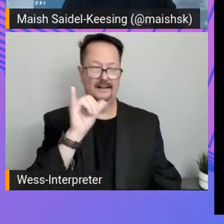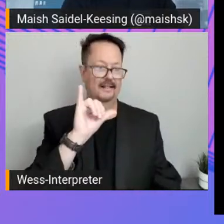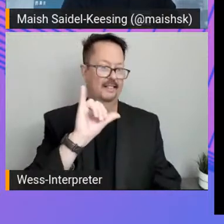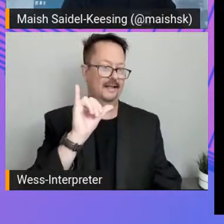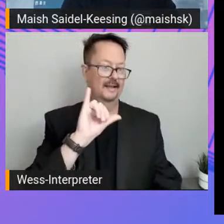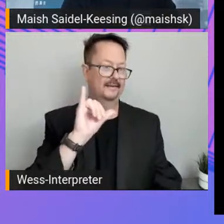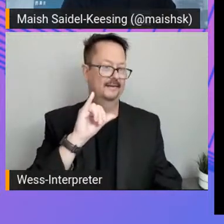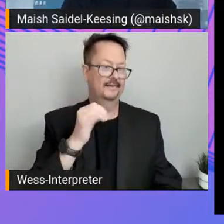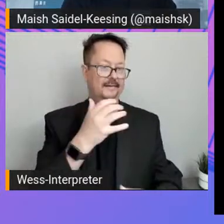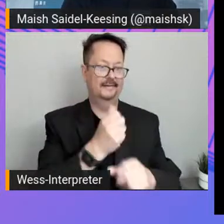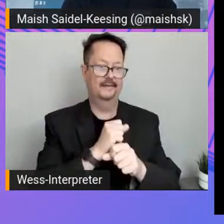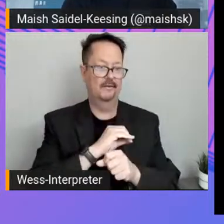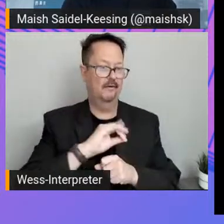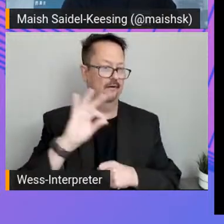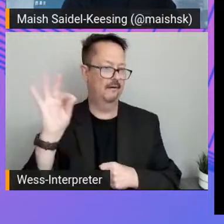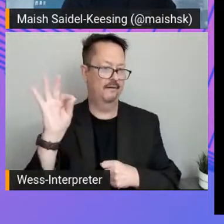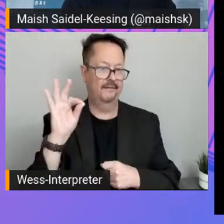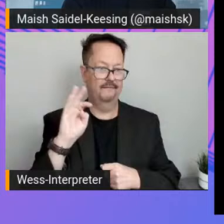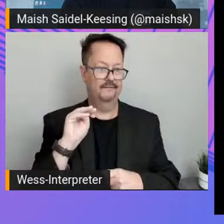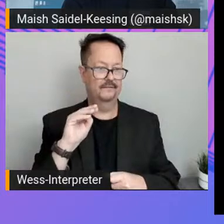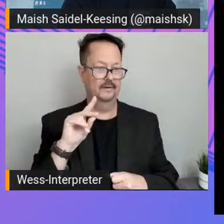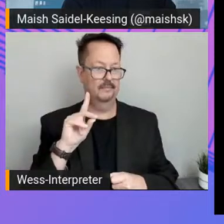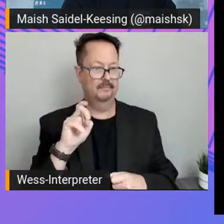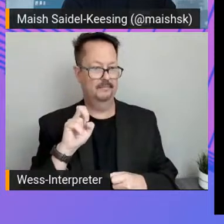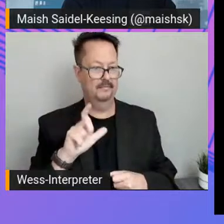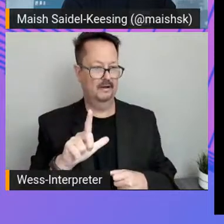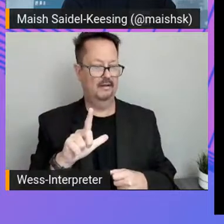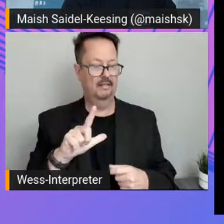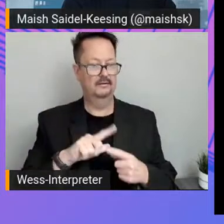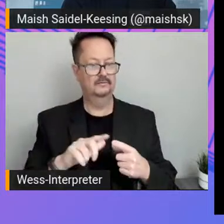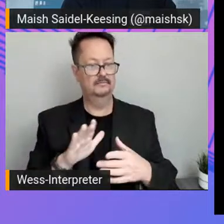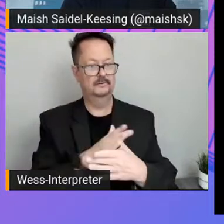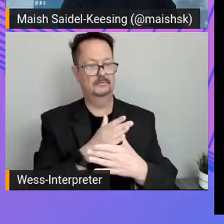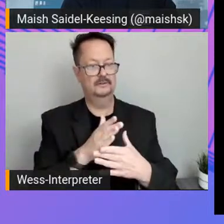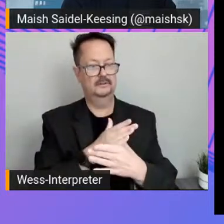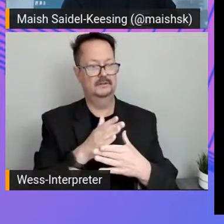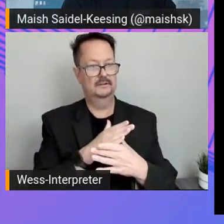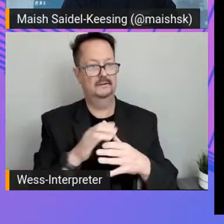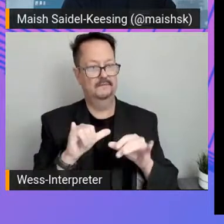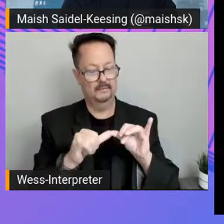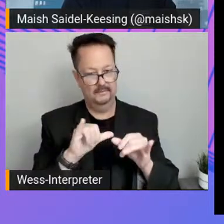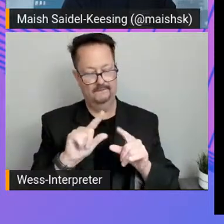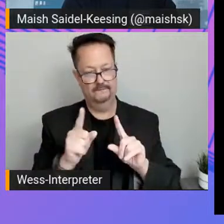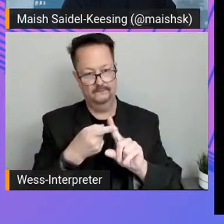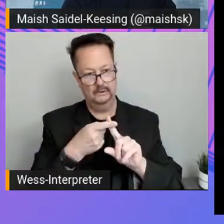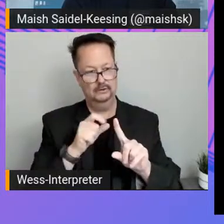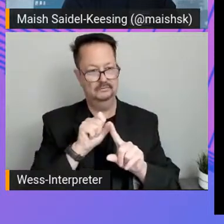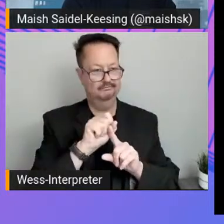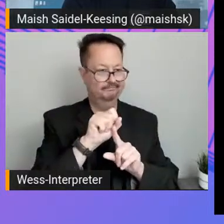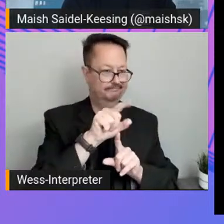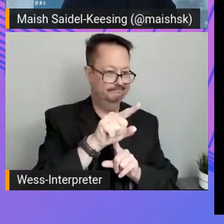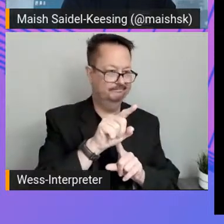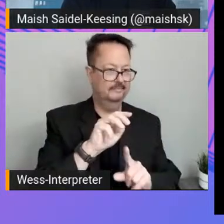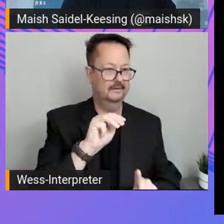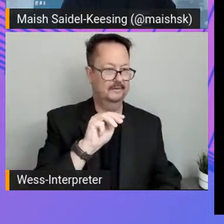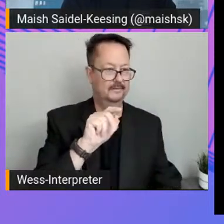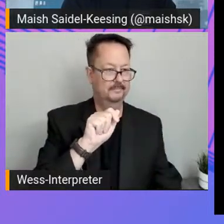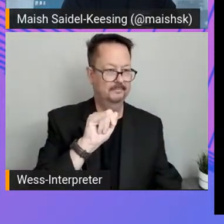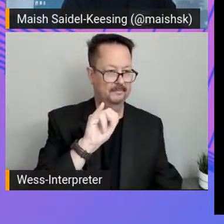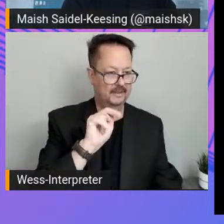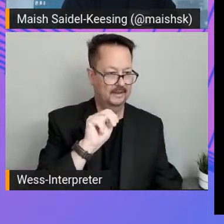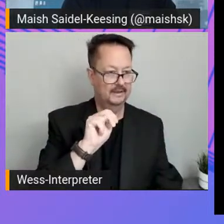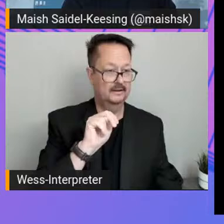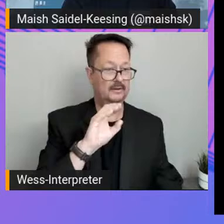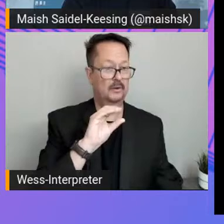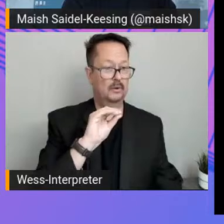doing pull requests to get between environments. What happens is it goes to main, and then Code Pipeline